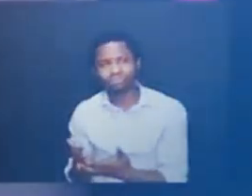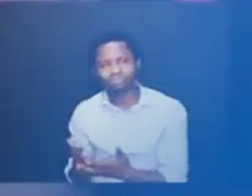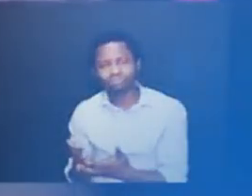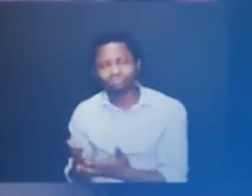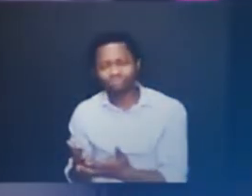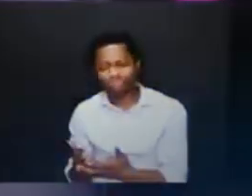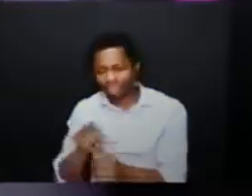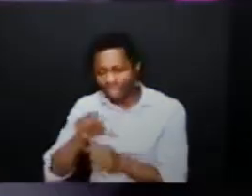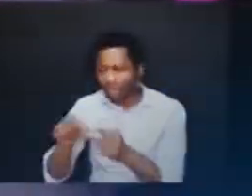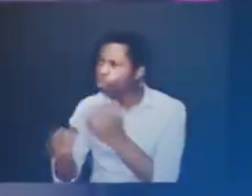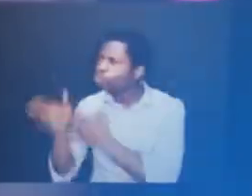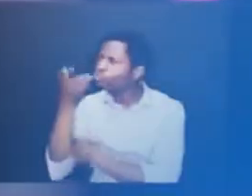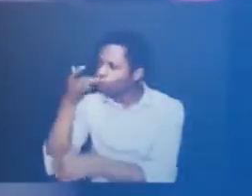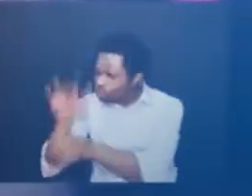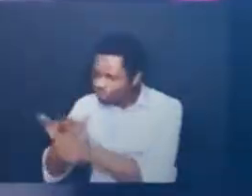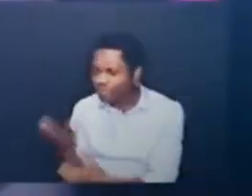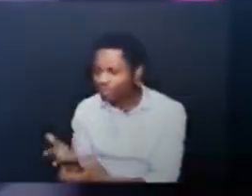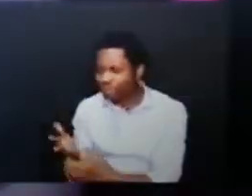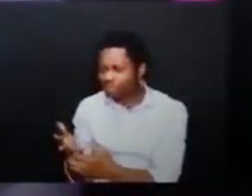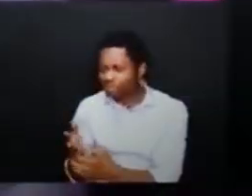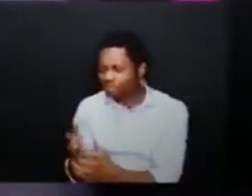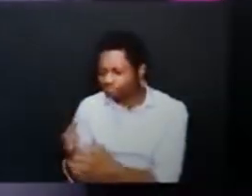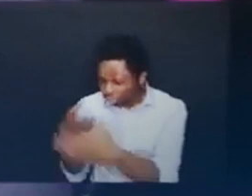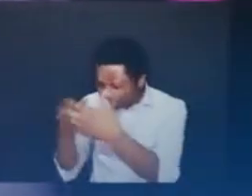Concerning the promise of God.